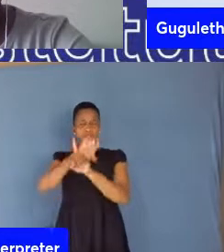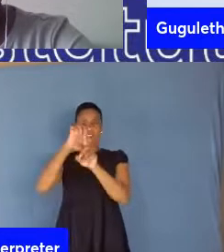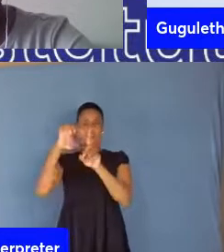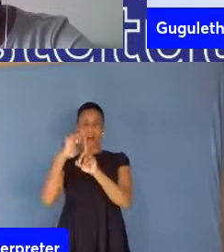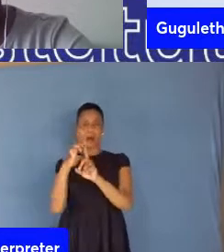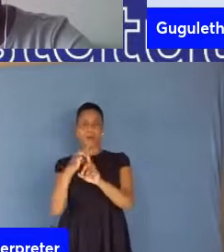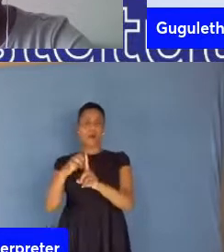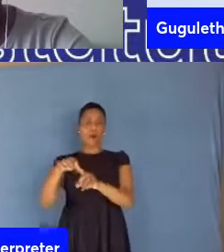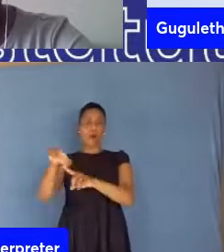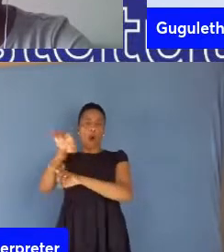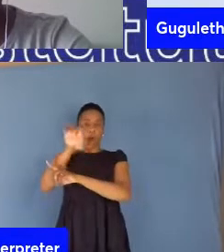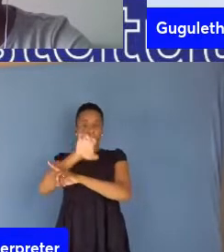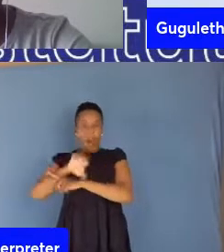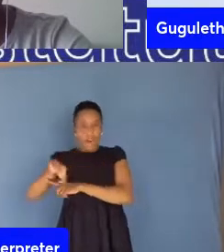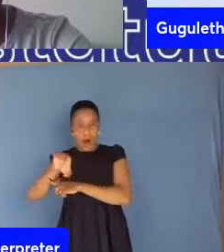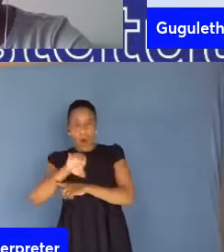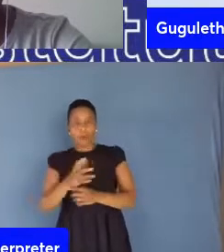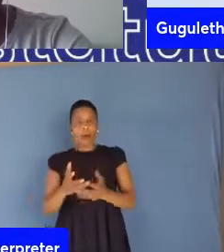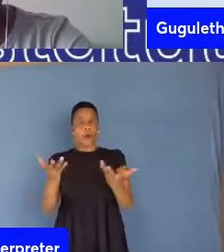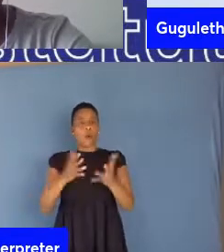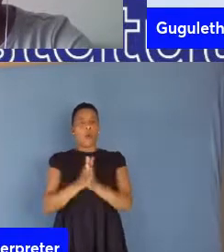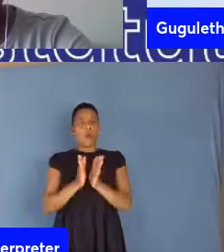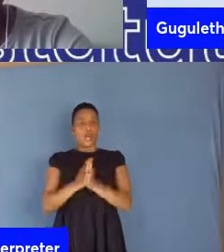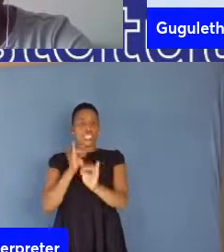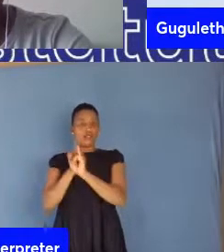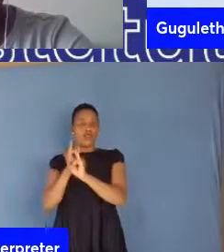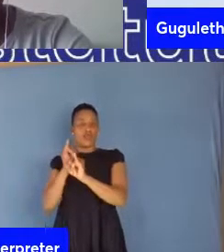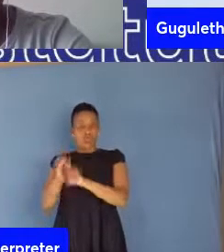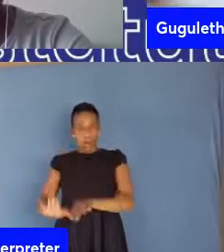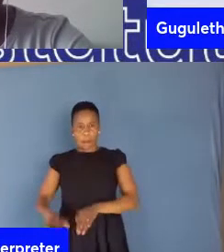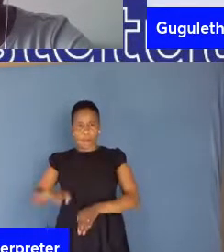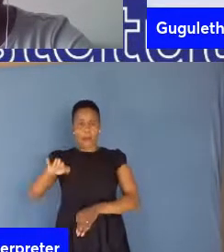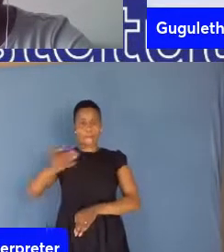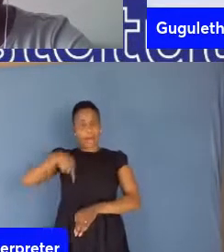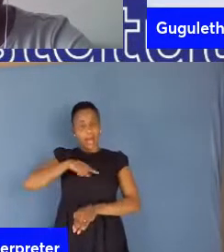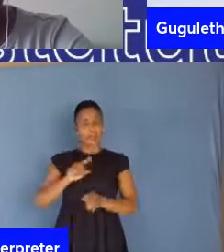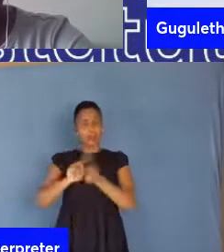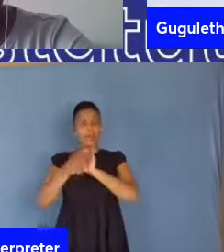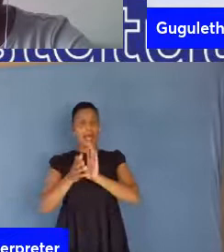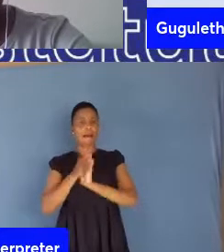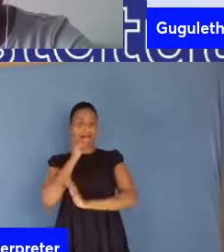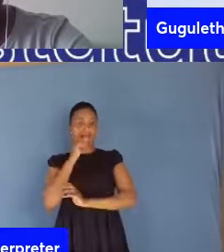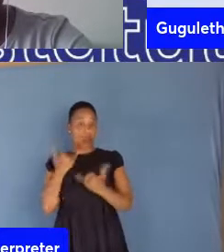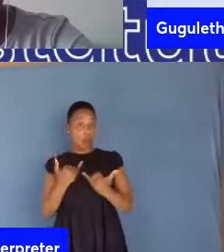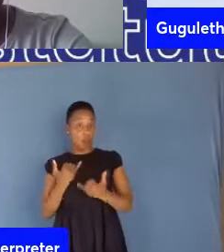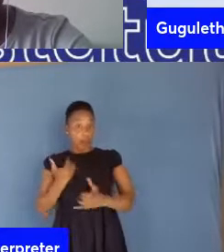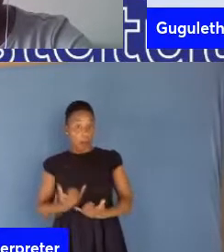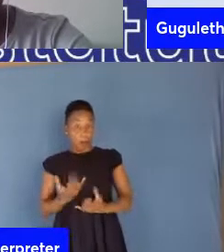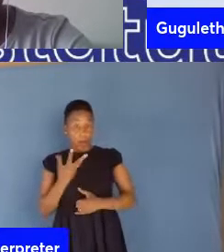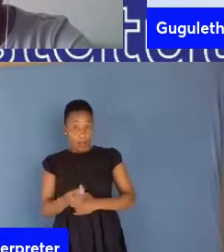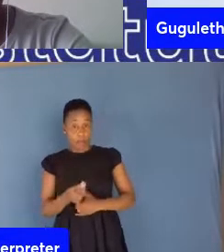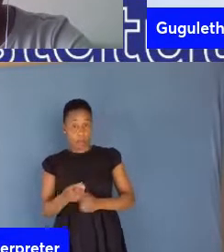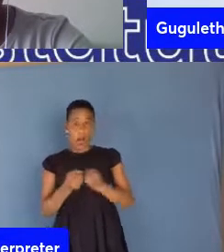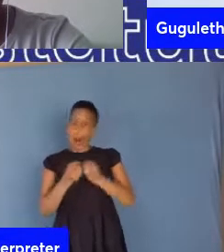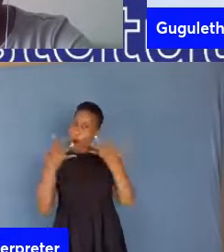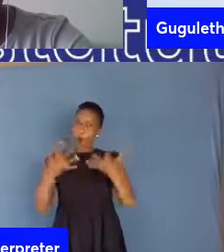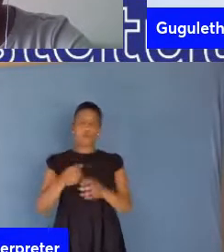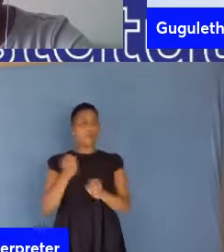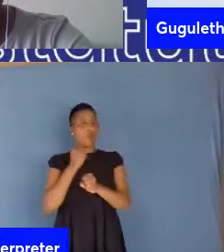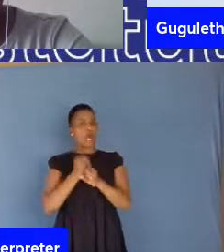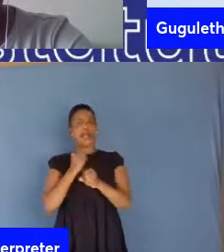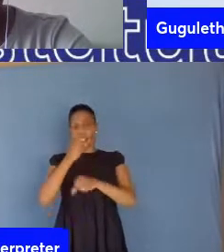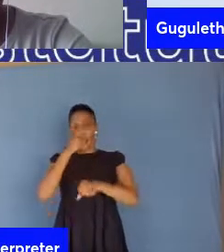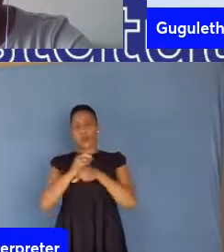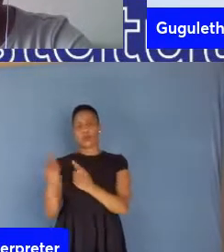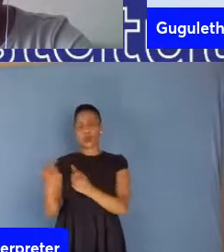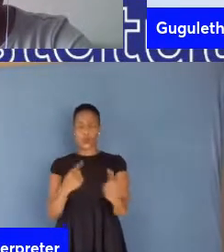the institutions that are raising us to be the men that we are becoming. So there's a lot of work we need to do to